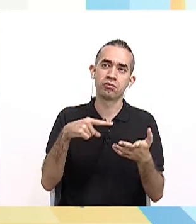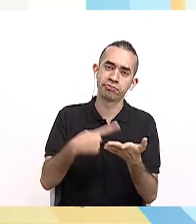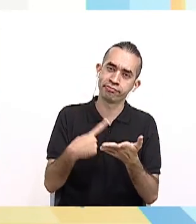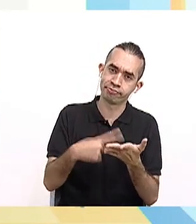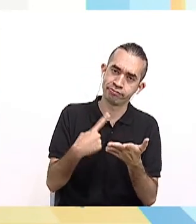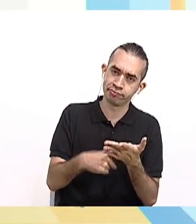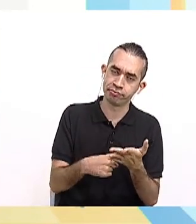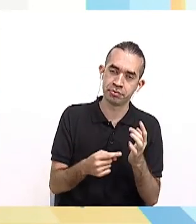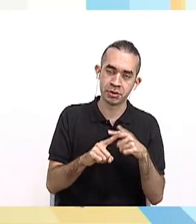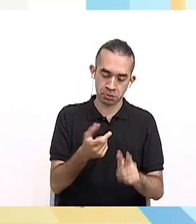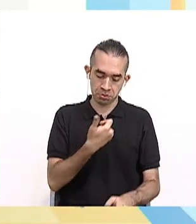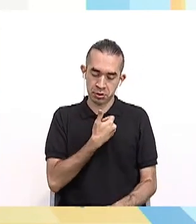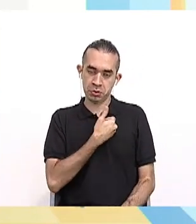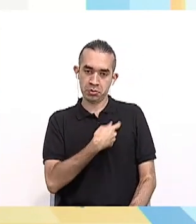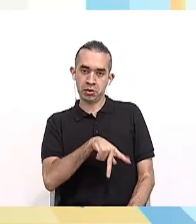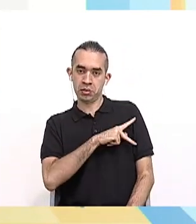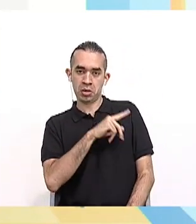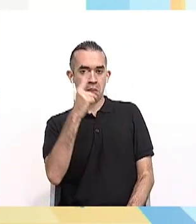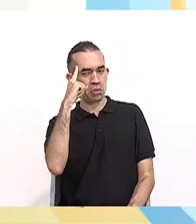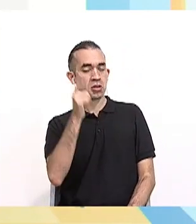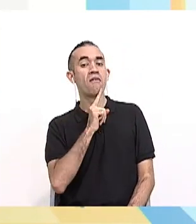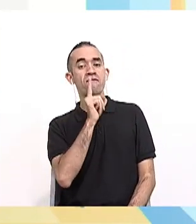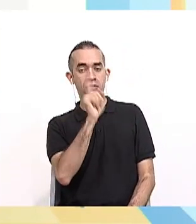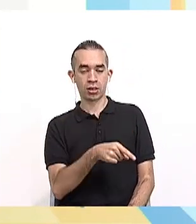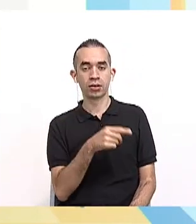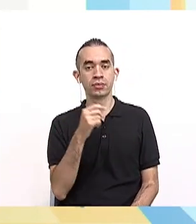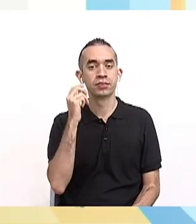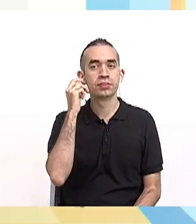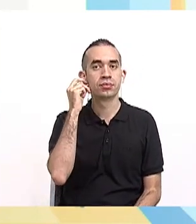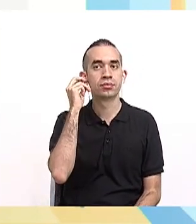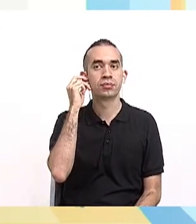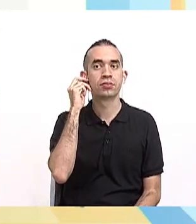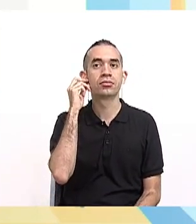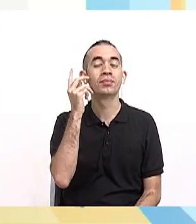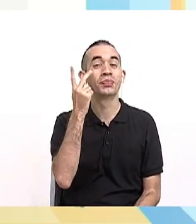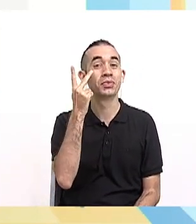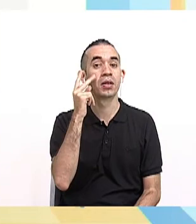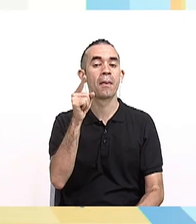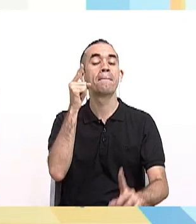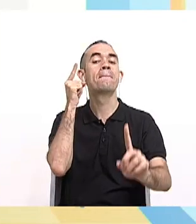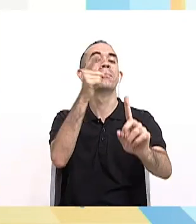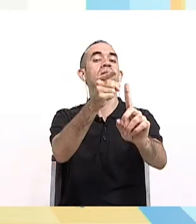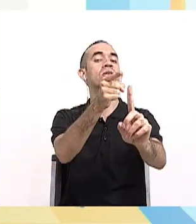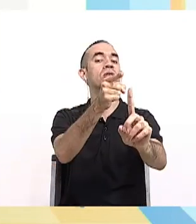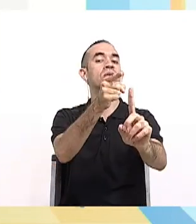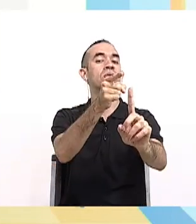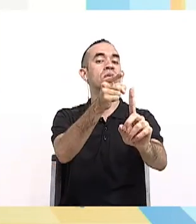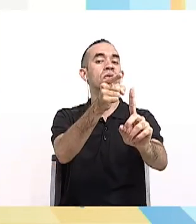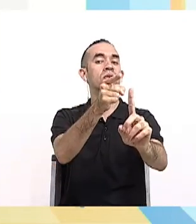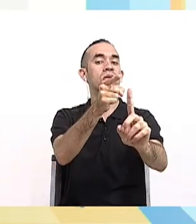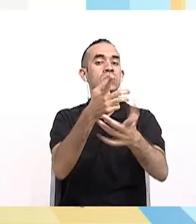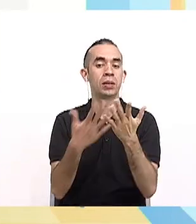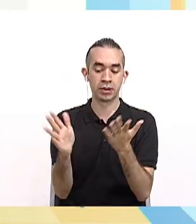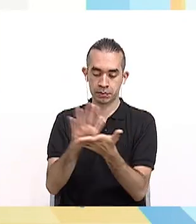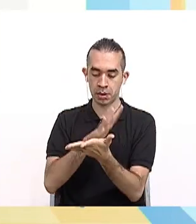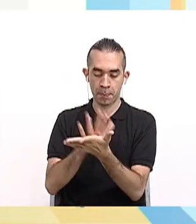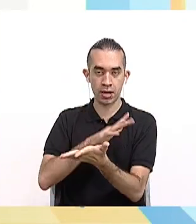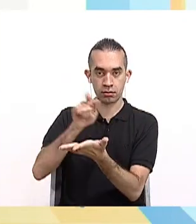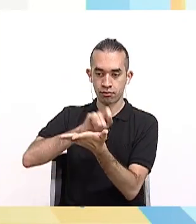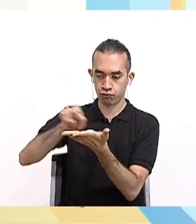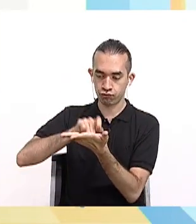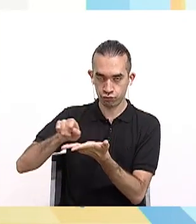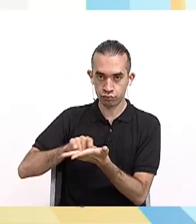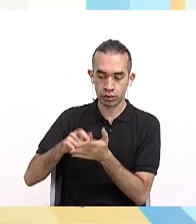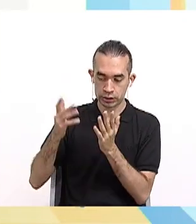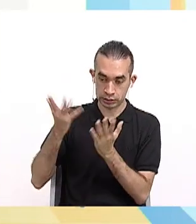this one, but I personally think this is a fact because it says their mission. So it's probably written on paper. And that is